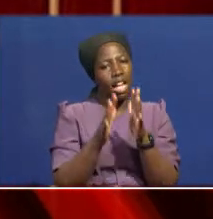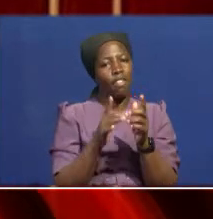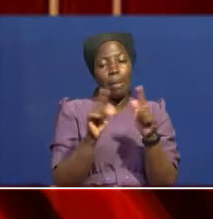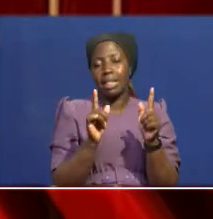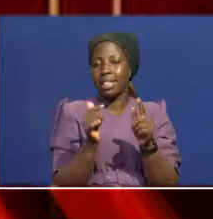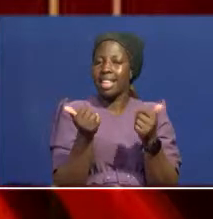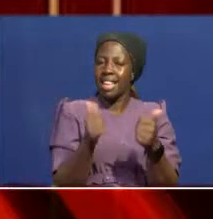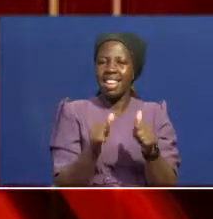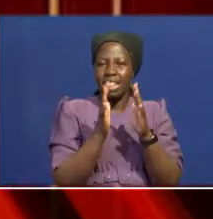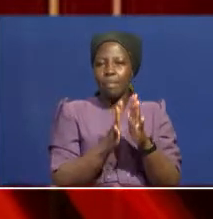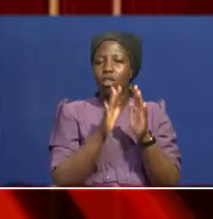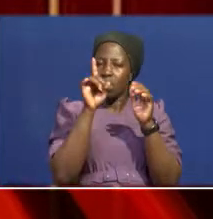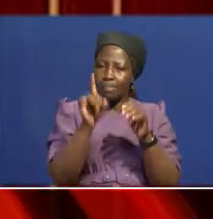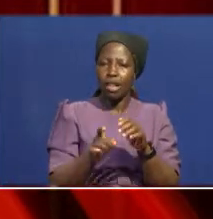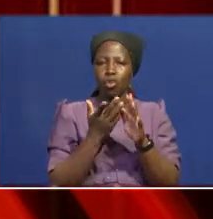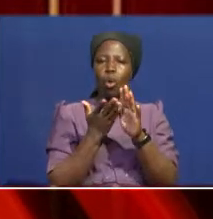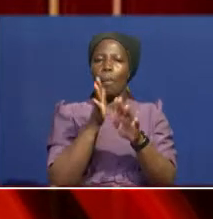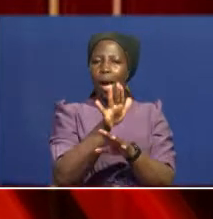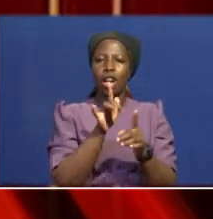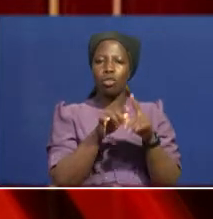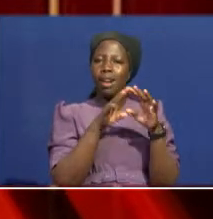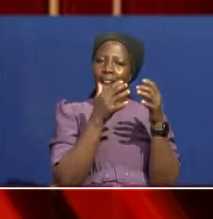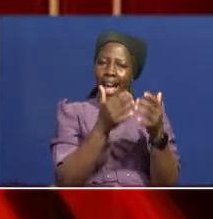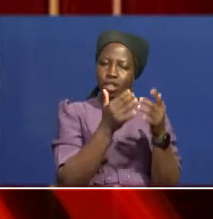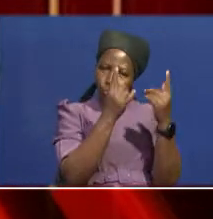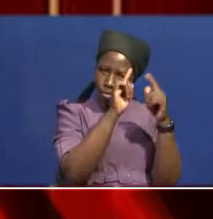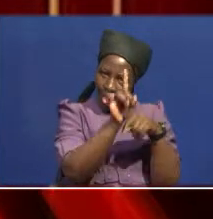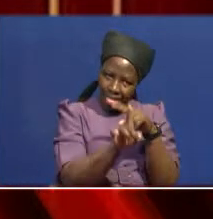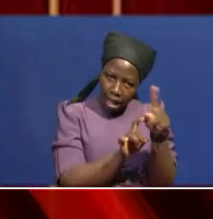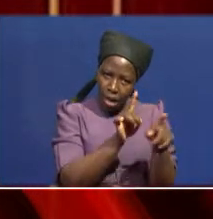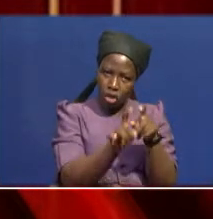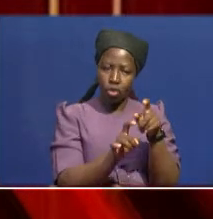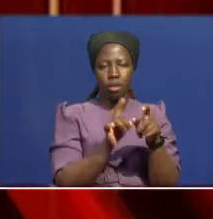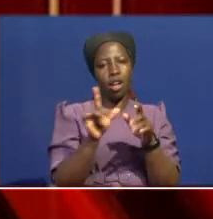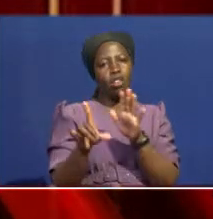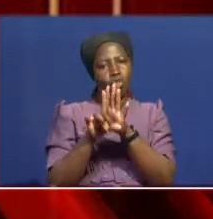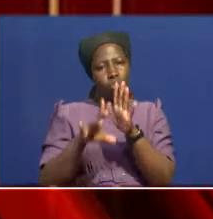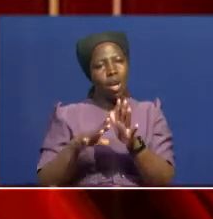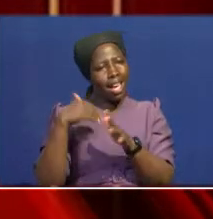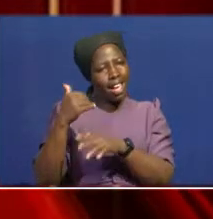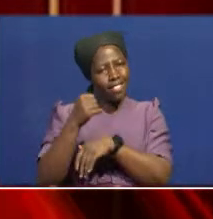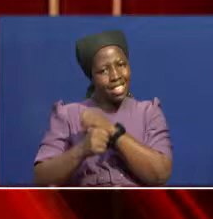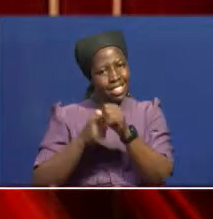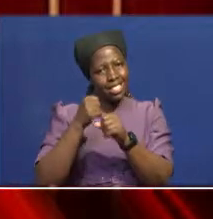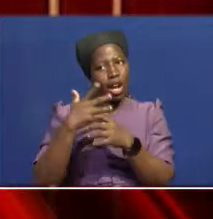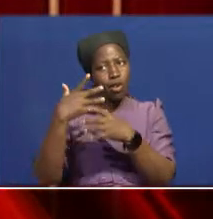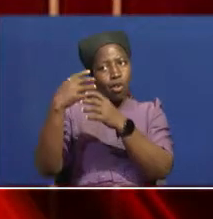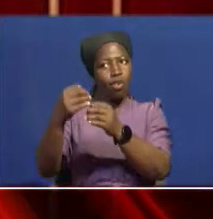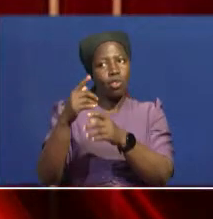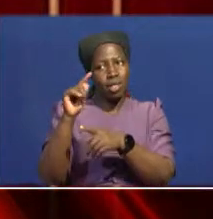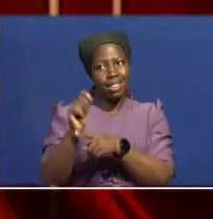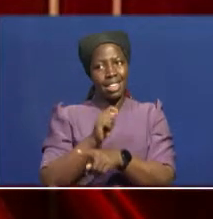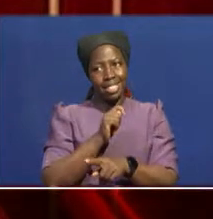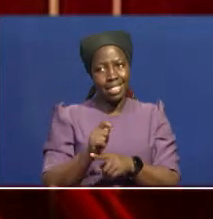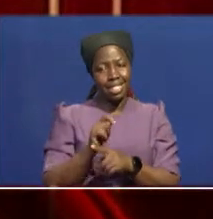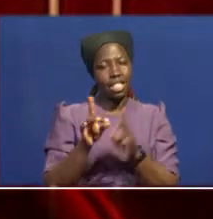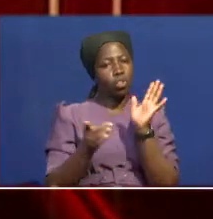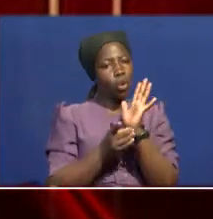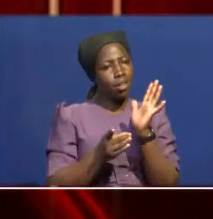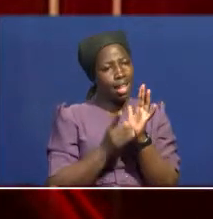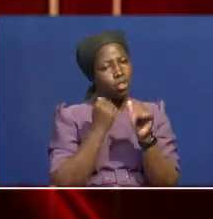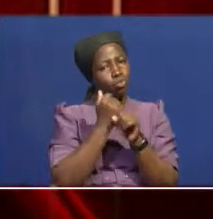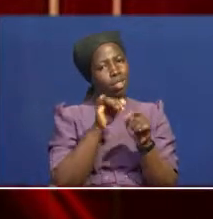retesting. Lawyers go through every year through training. Doctors do the same. Mr. Speaker, drivers who are